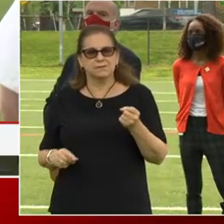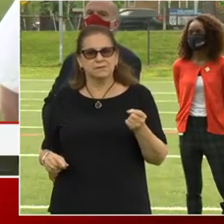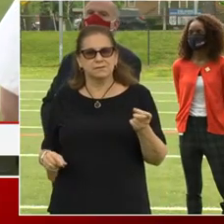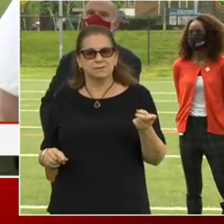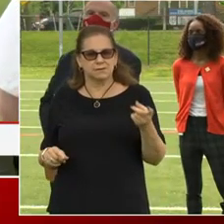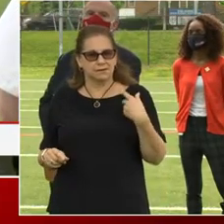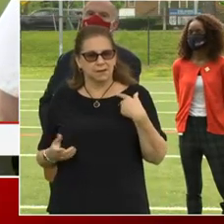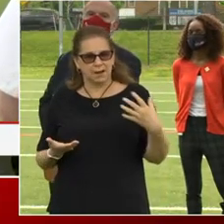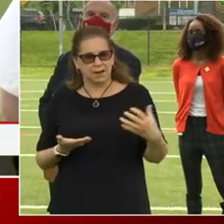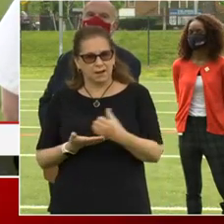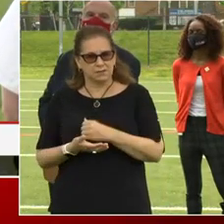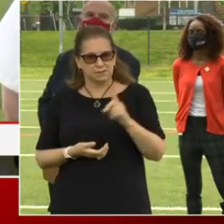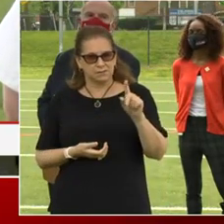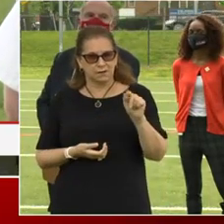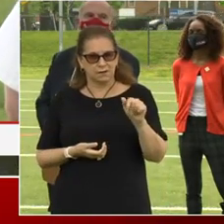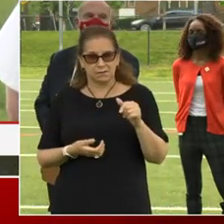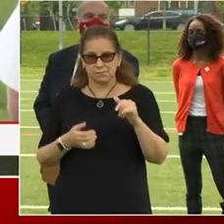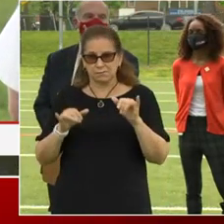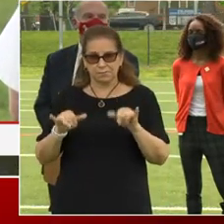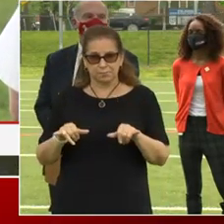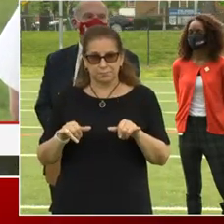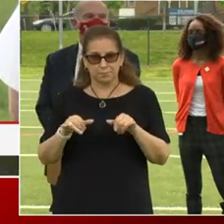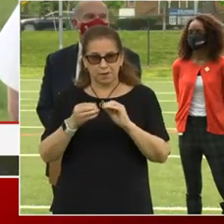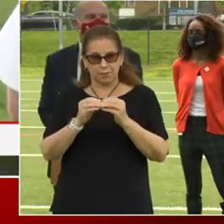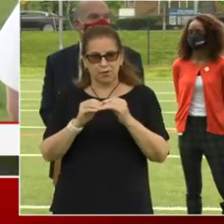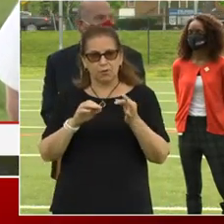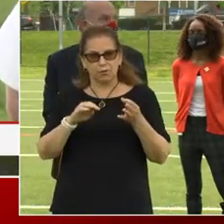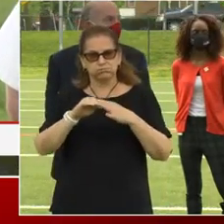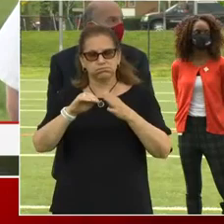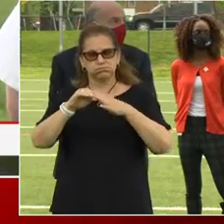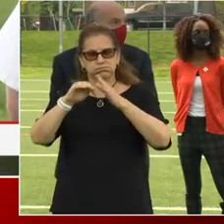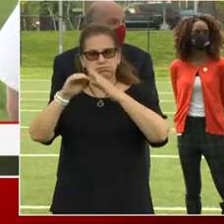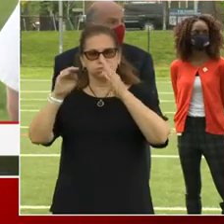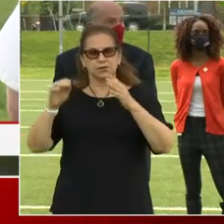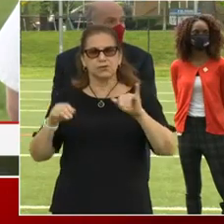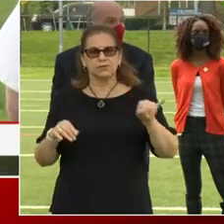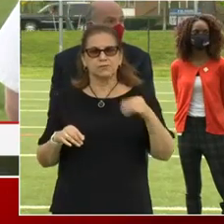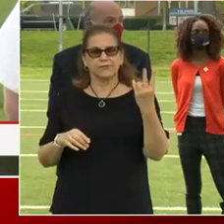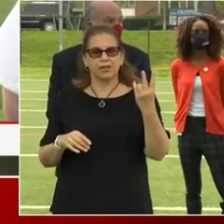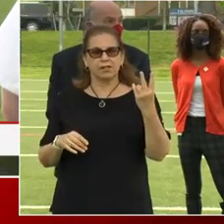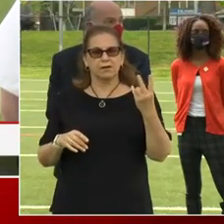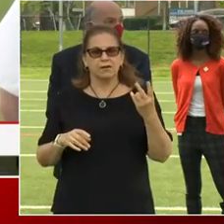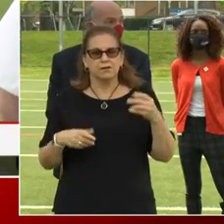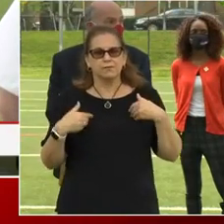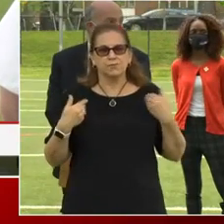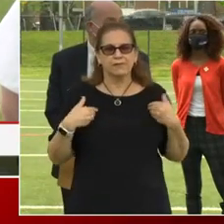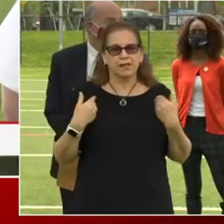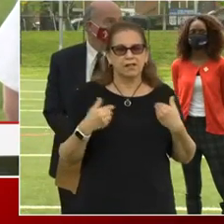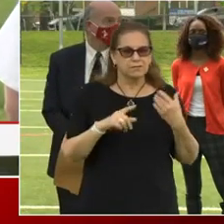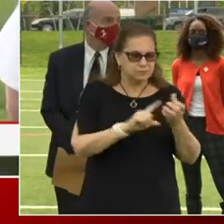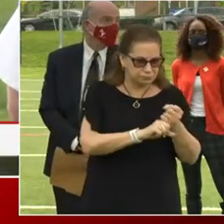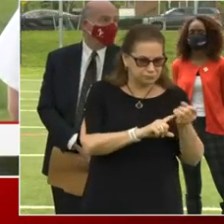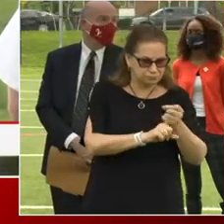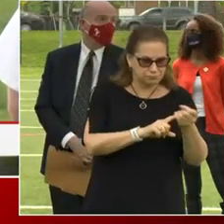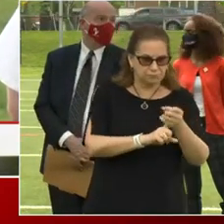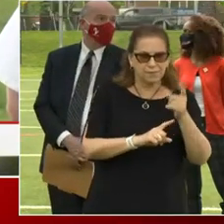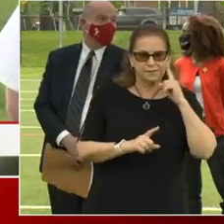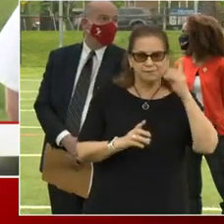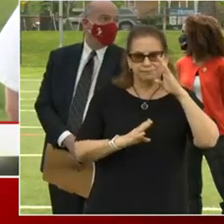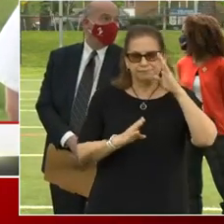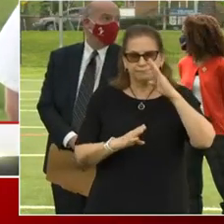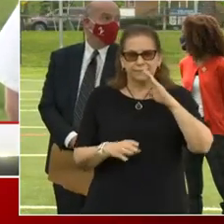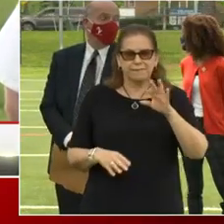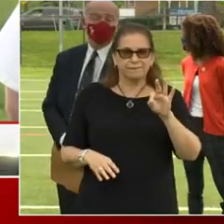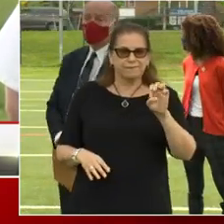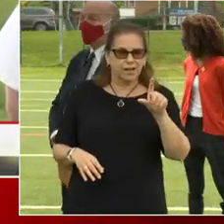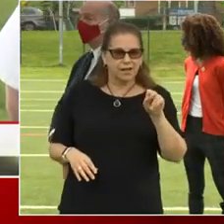have gone up over a year, whether arrests for felonies has gone up or gone down. I wonder how many of the